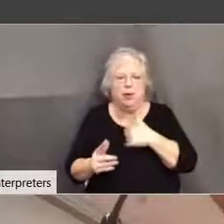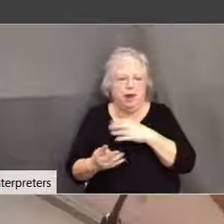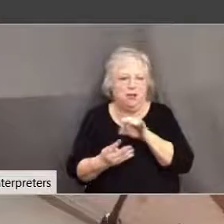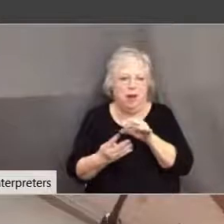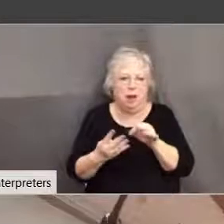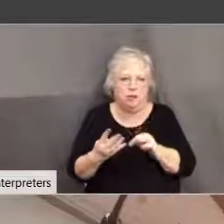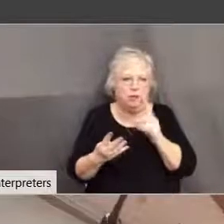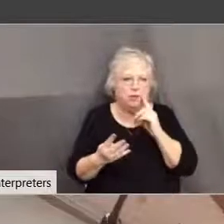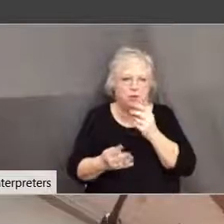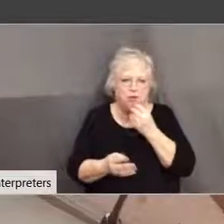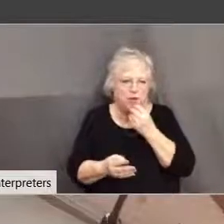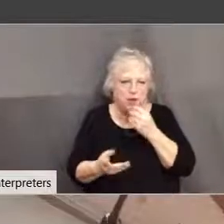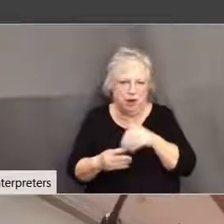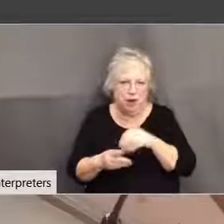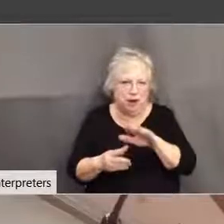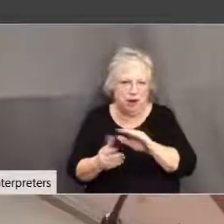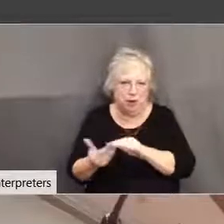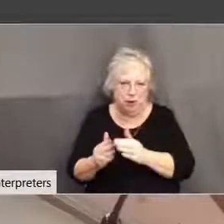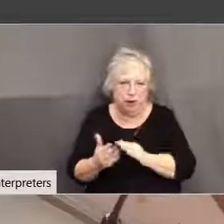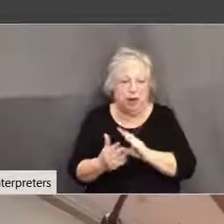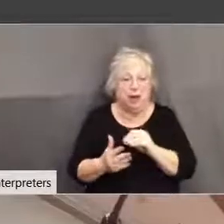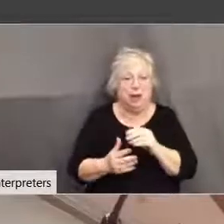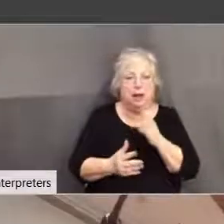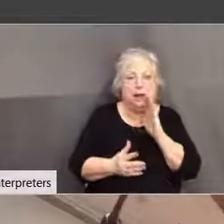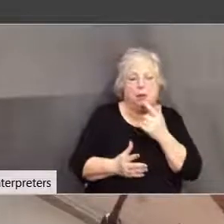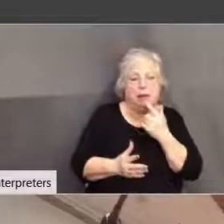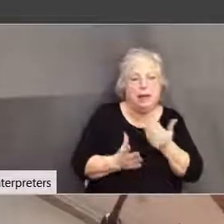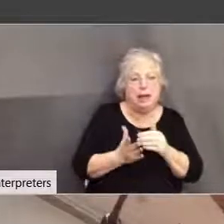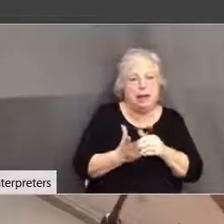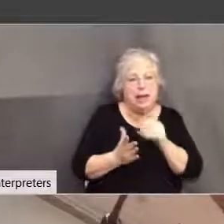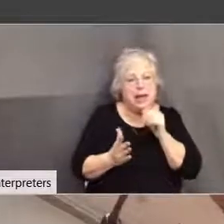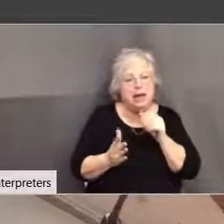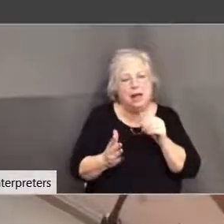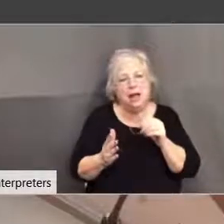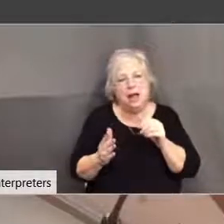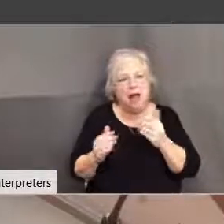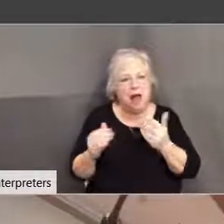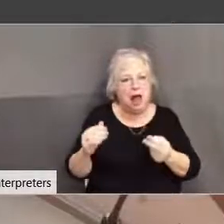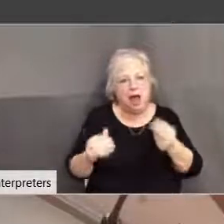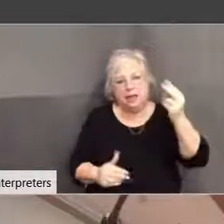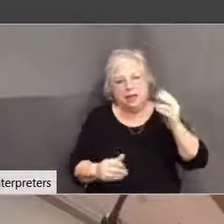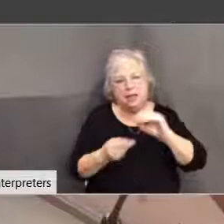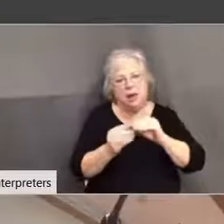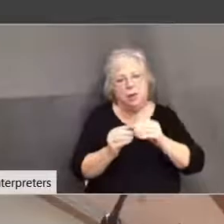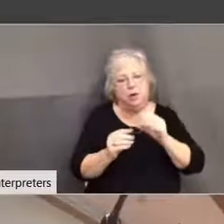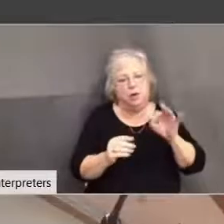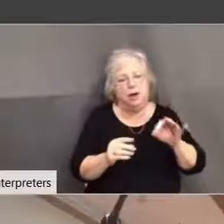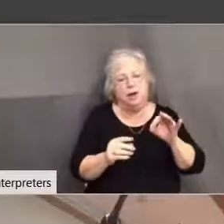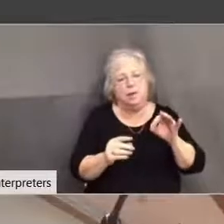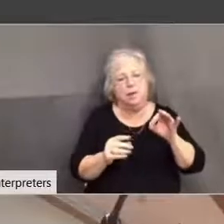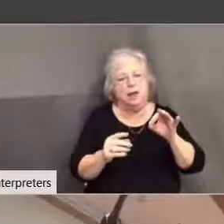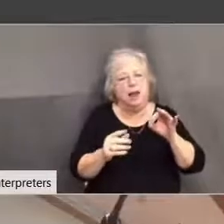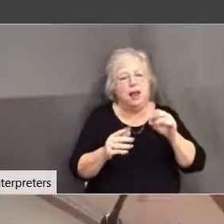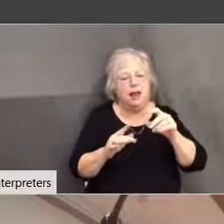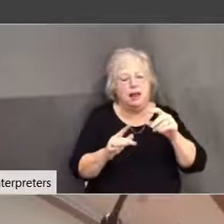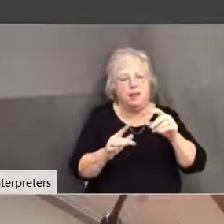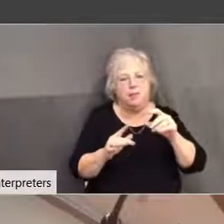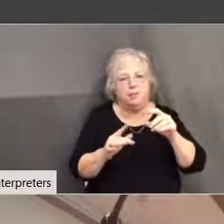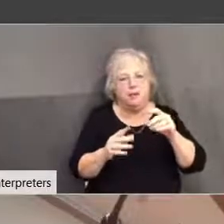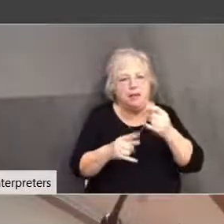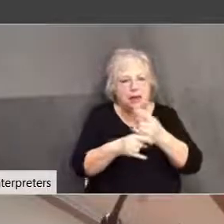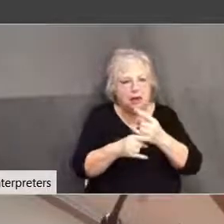in the communities that they grow in. And I'll say it again, disproportionate number of convenience stores, liquor stores, and lack of healthy food options that